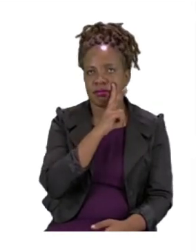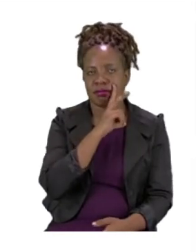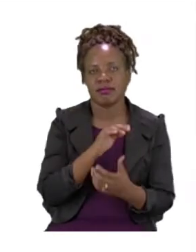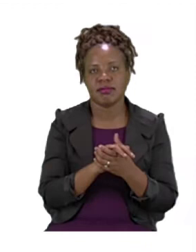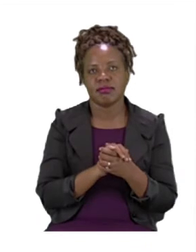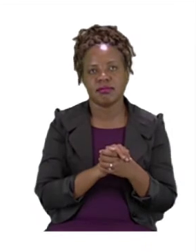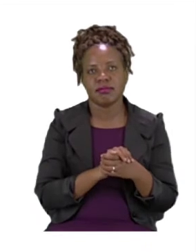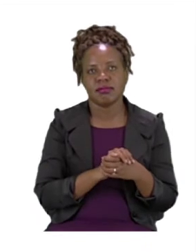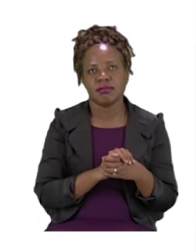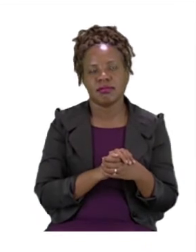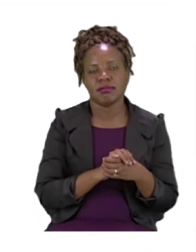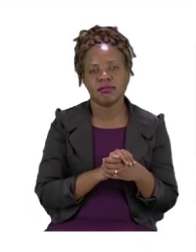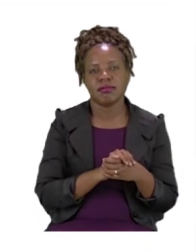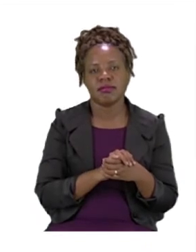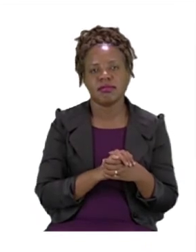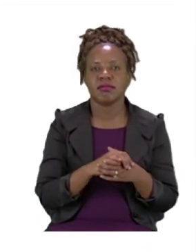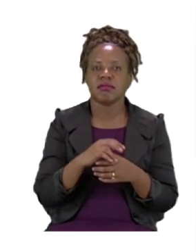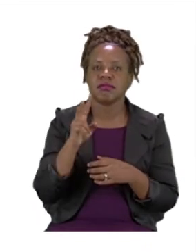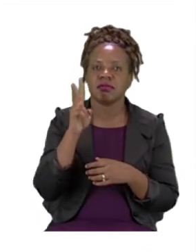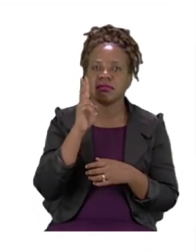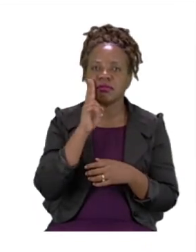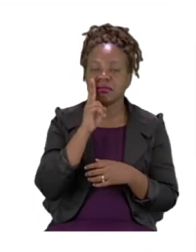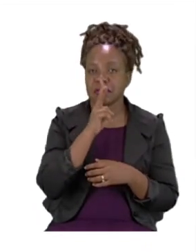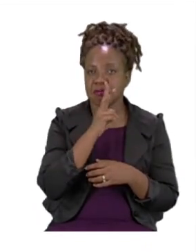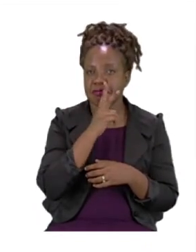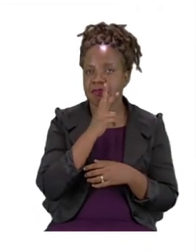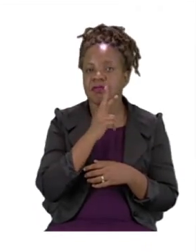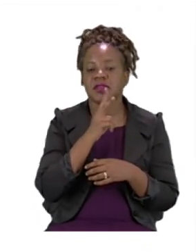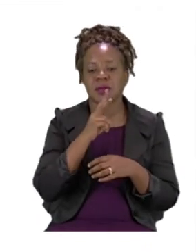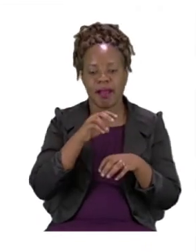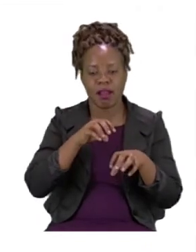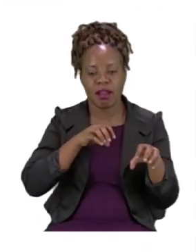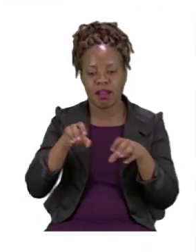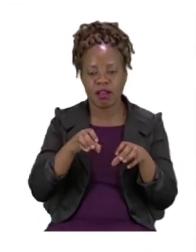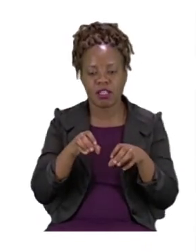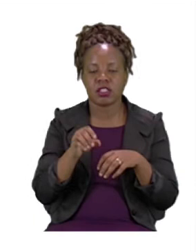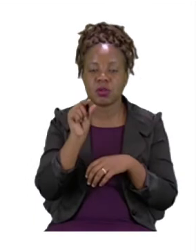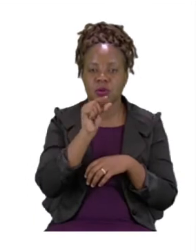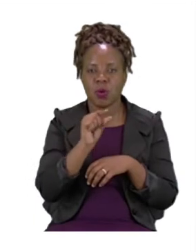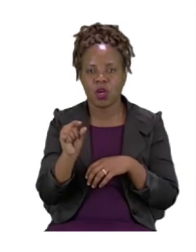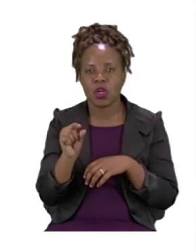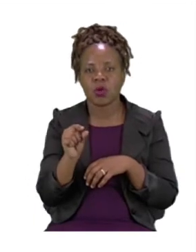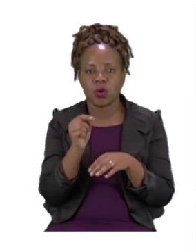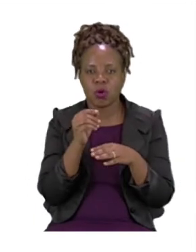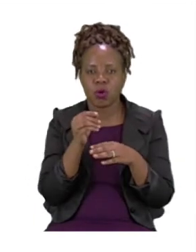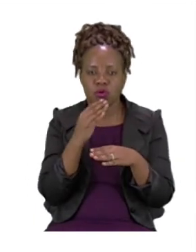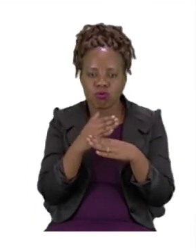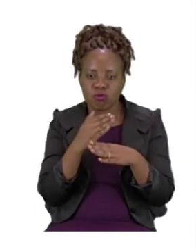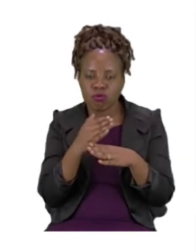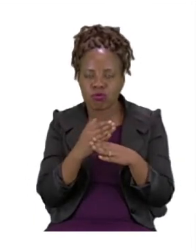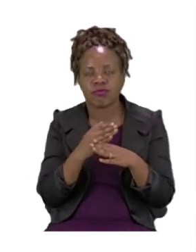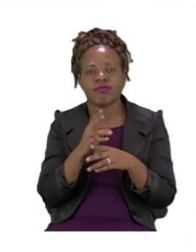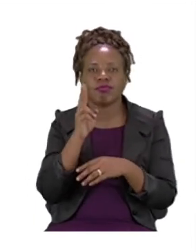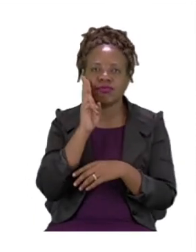remember, verbs are action words or doing words, which means that there is an